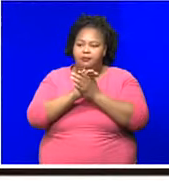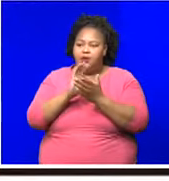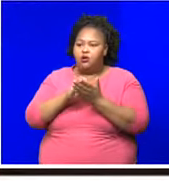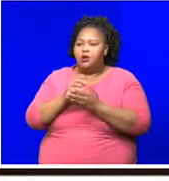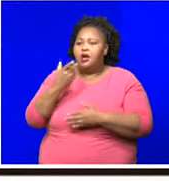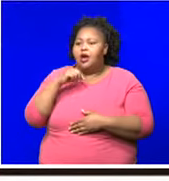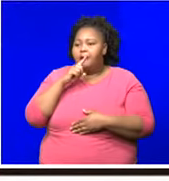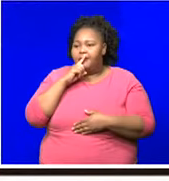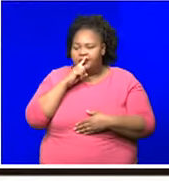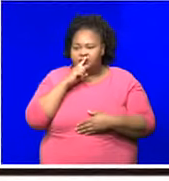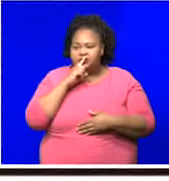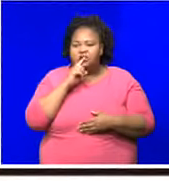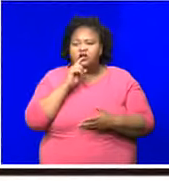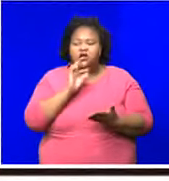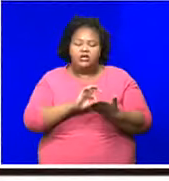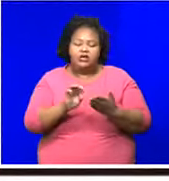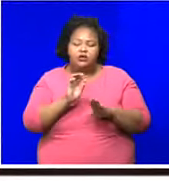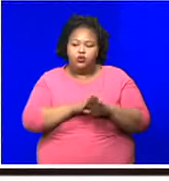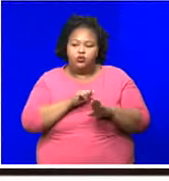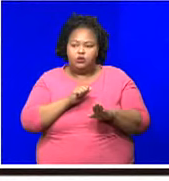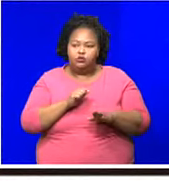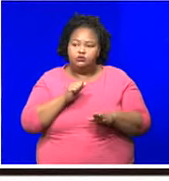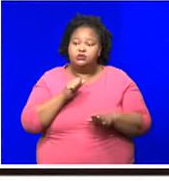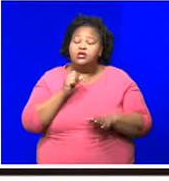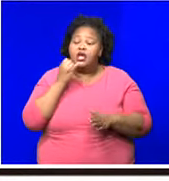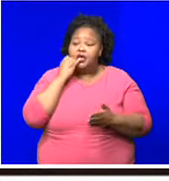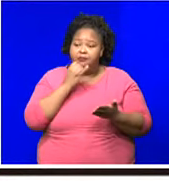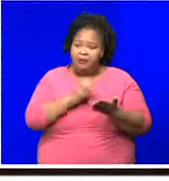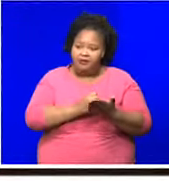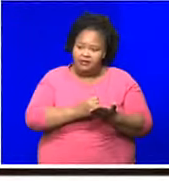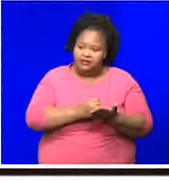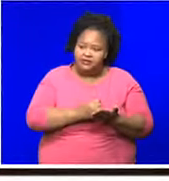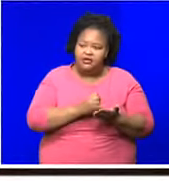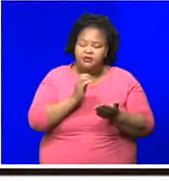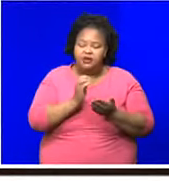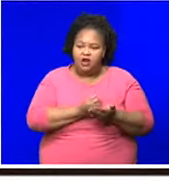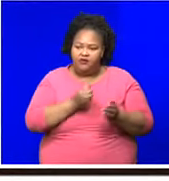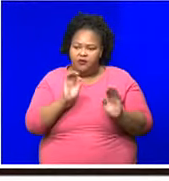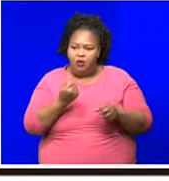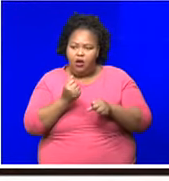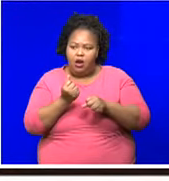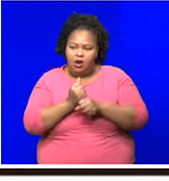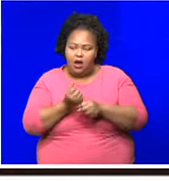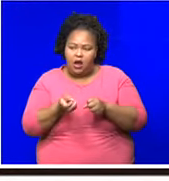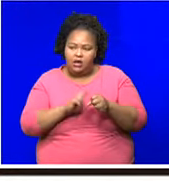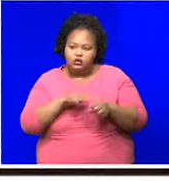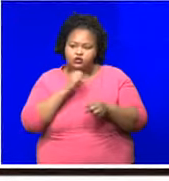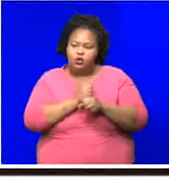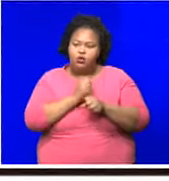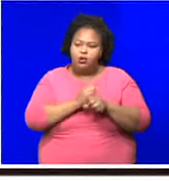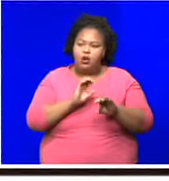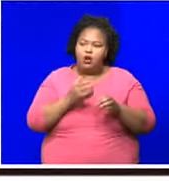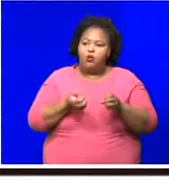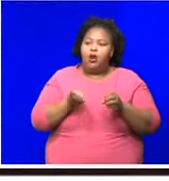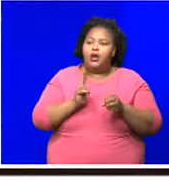asebende kanjani ngoba even the Insurance Act le